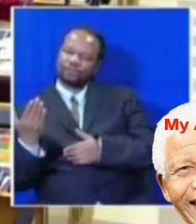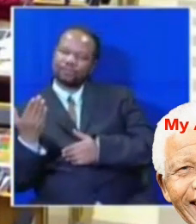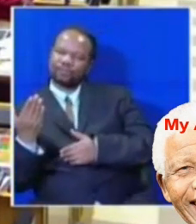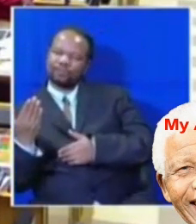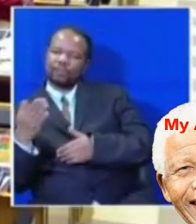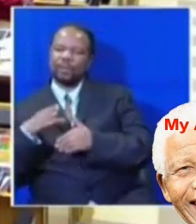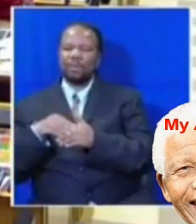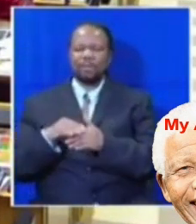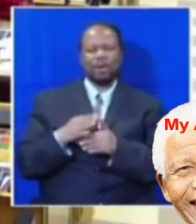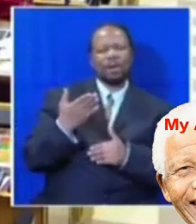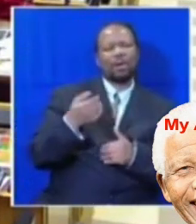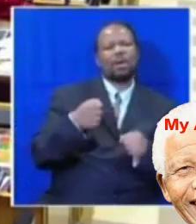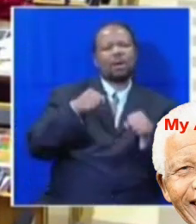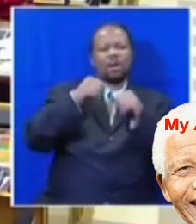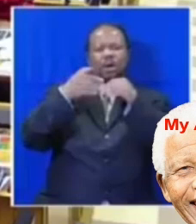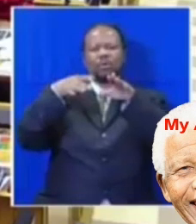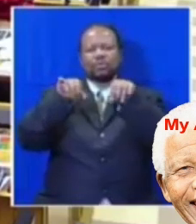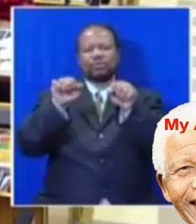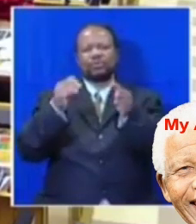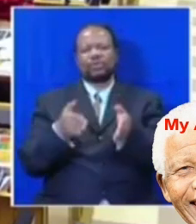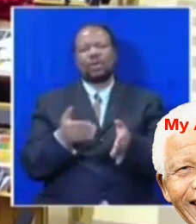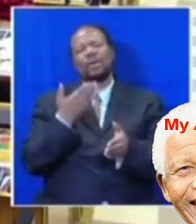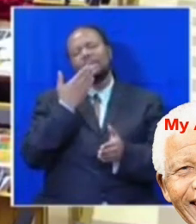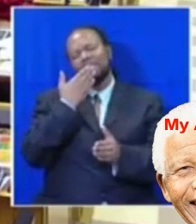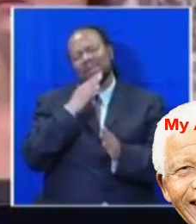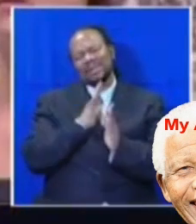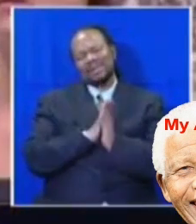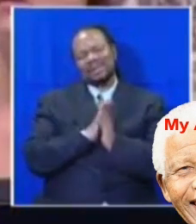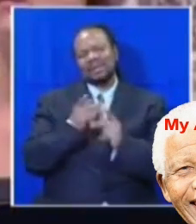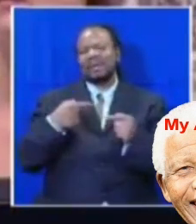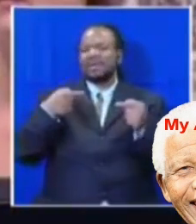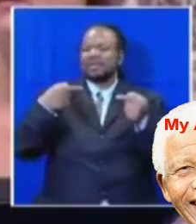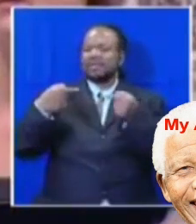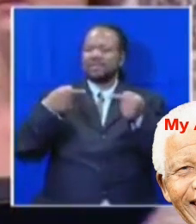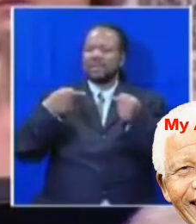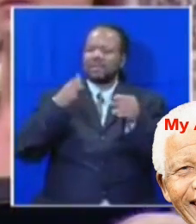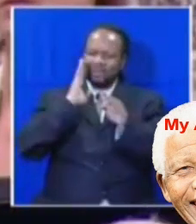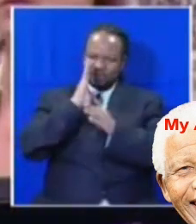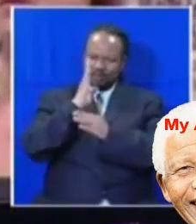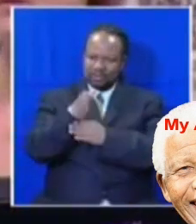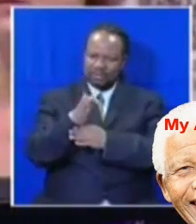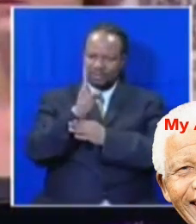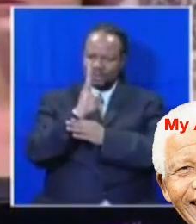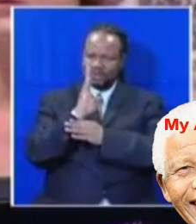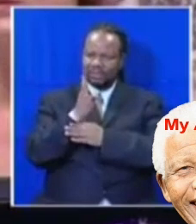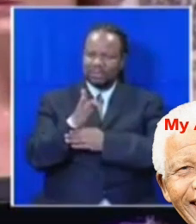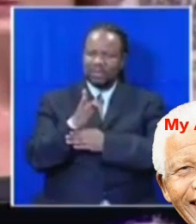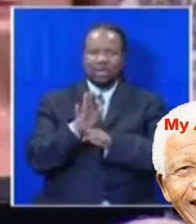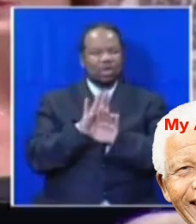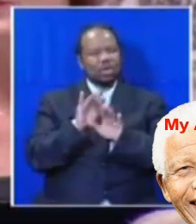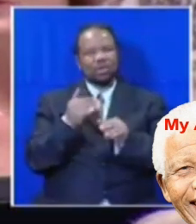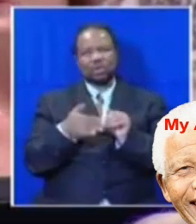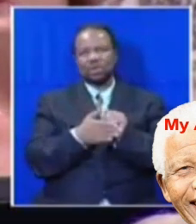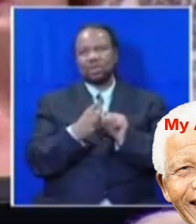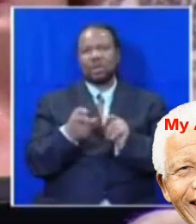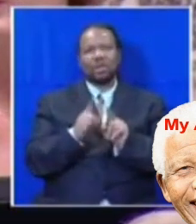Chair, may you please ask the honourable member to stick to the point of the debate? No, that's not a And point the of ANC order. does not have points. That's Honourable why he's Member, fumbling that